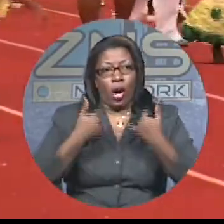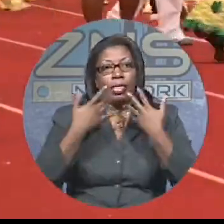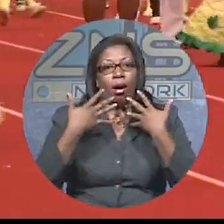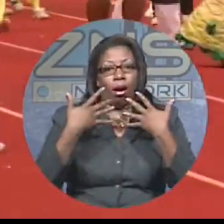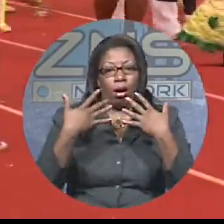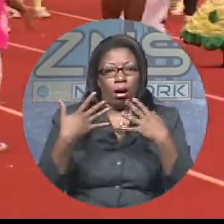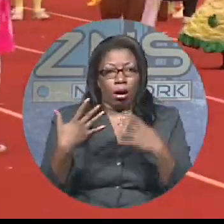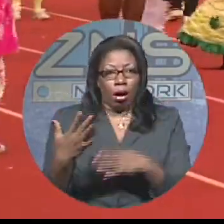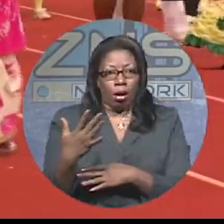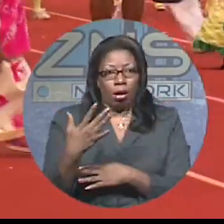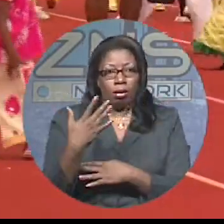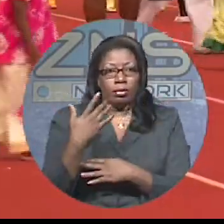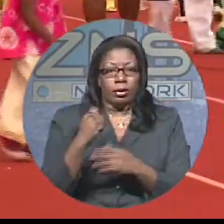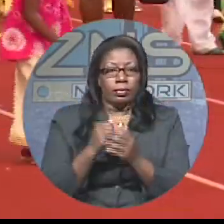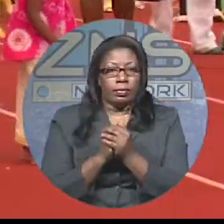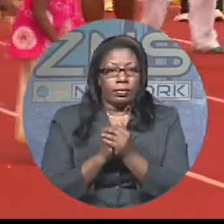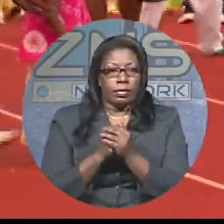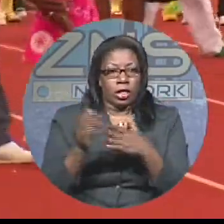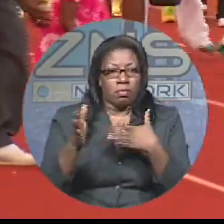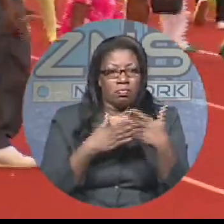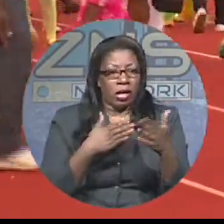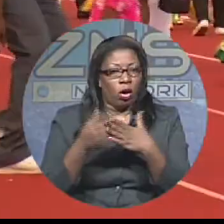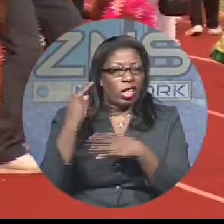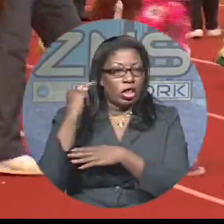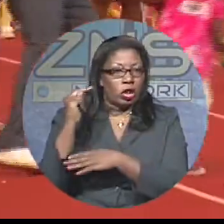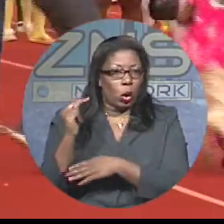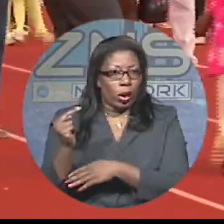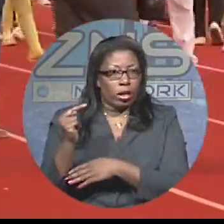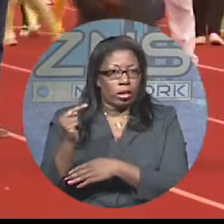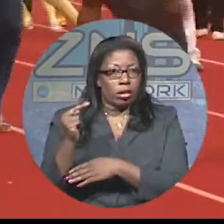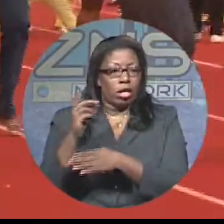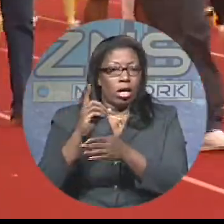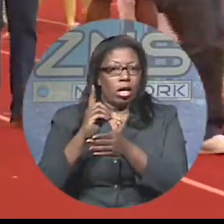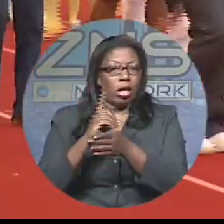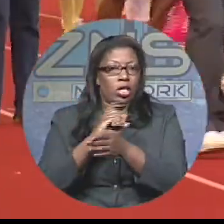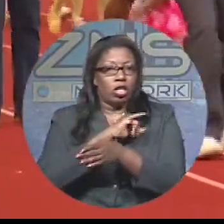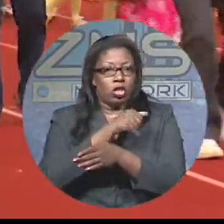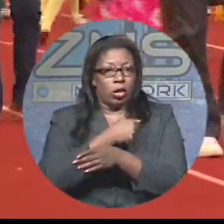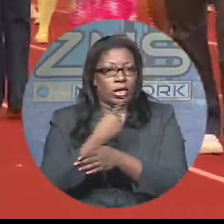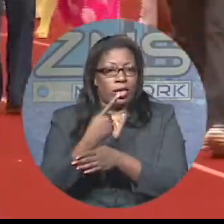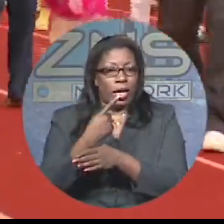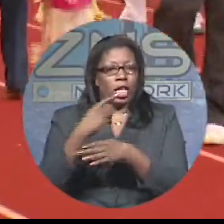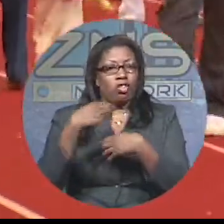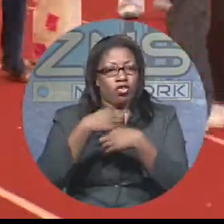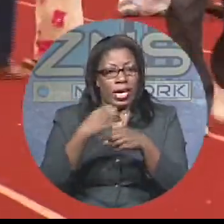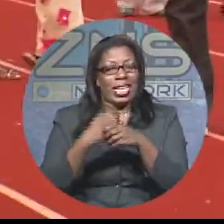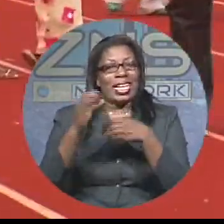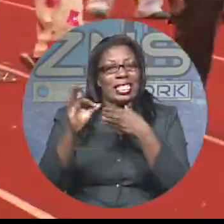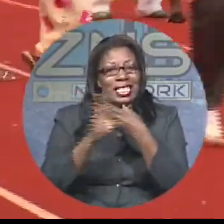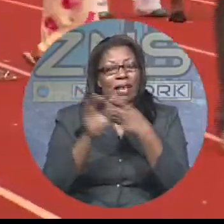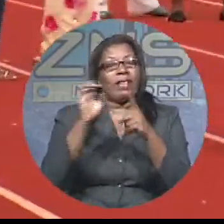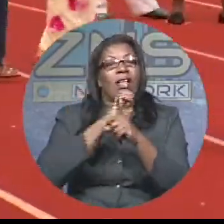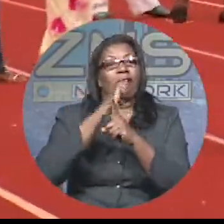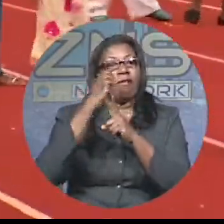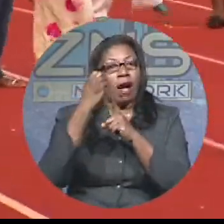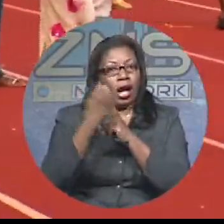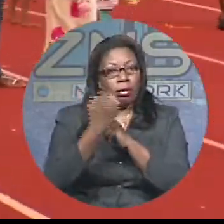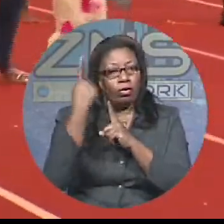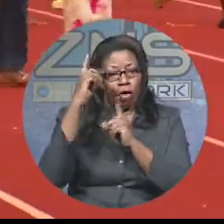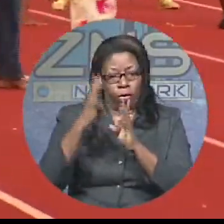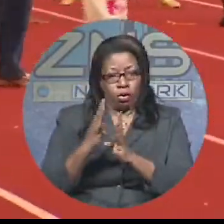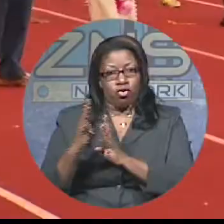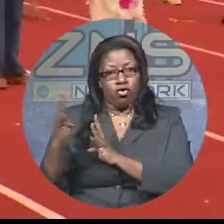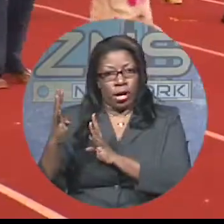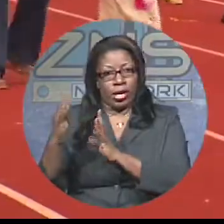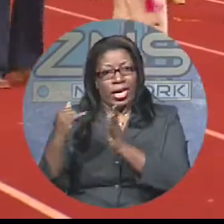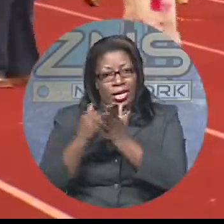the coordination. Now, despite all the noise in the market, Mr. Johnson says creating a safer environment for Bahamian families during the parade is a